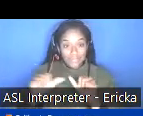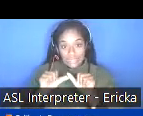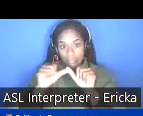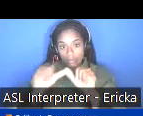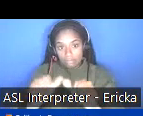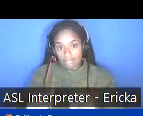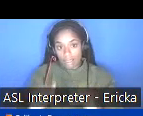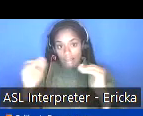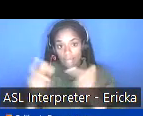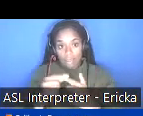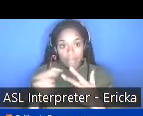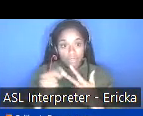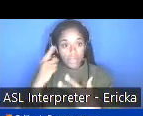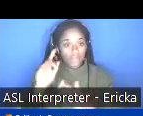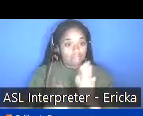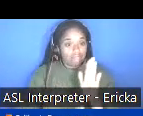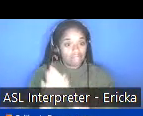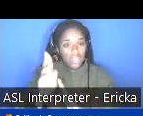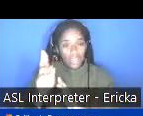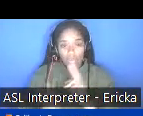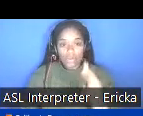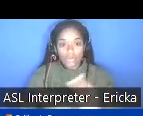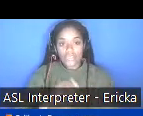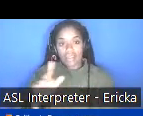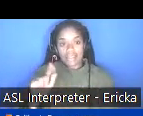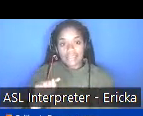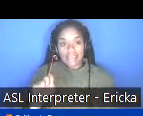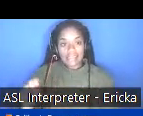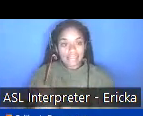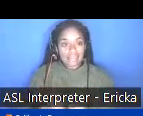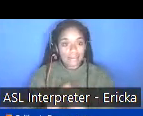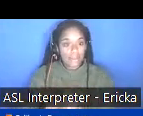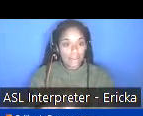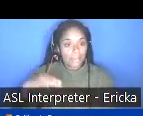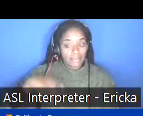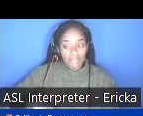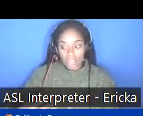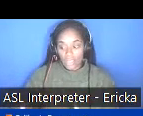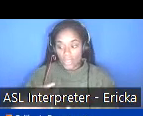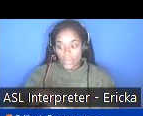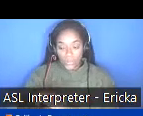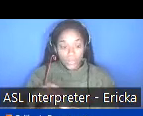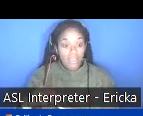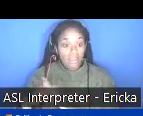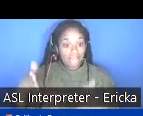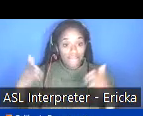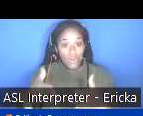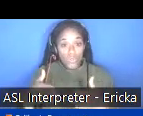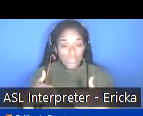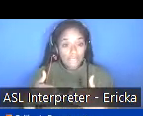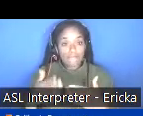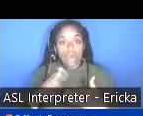elevate options for developing a universal LTSS supports benefit, including a focused look